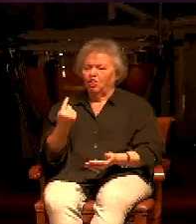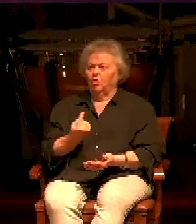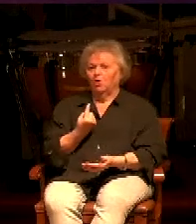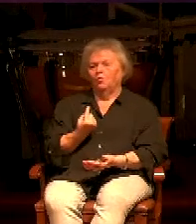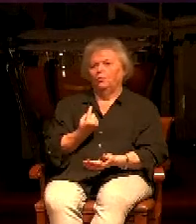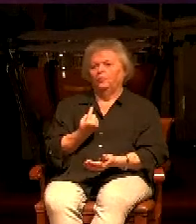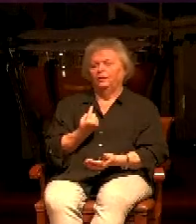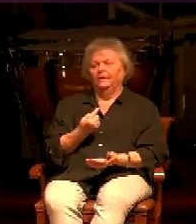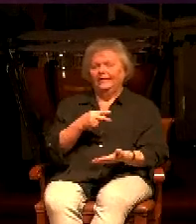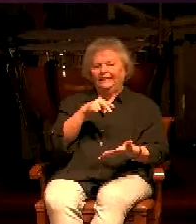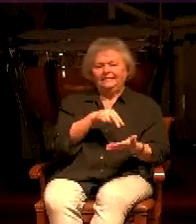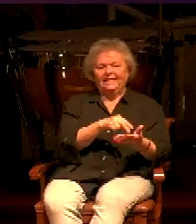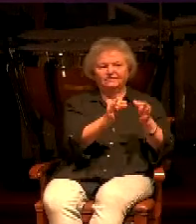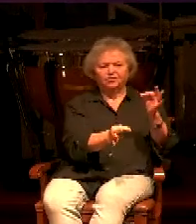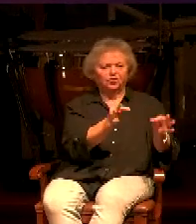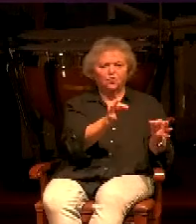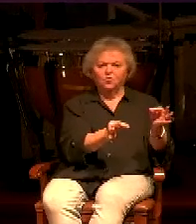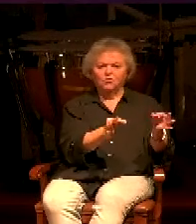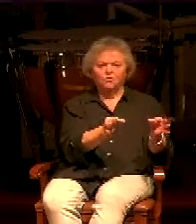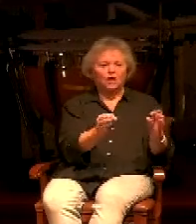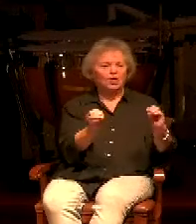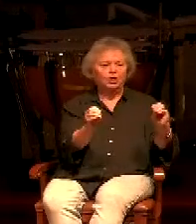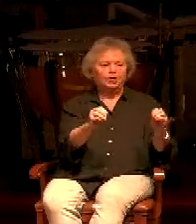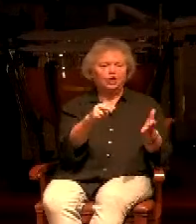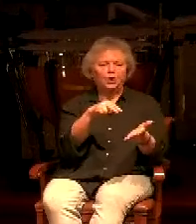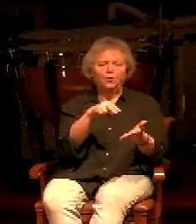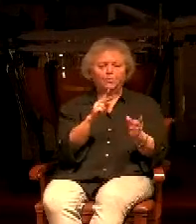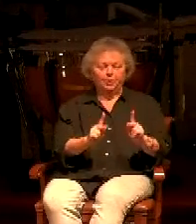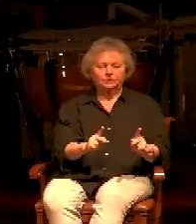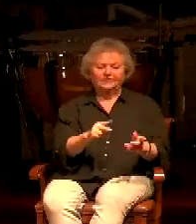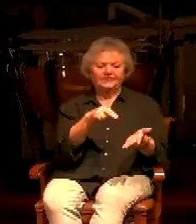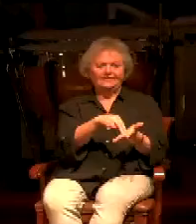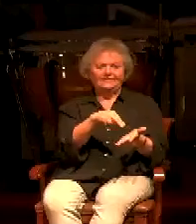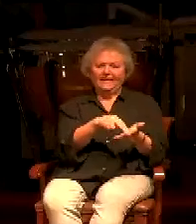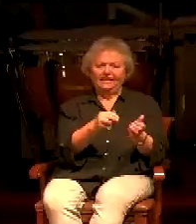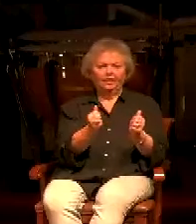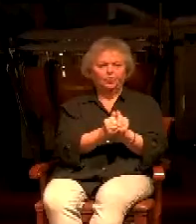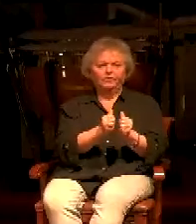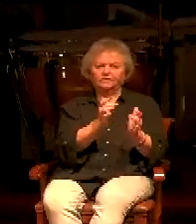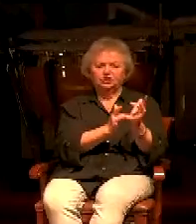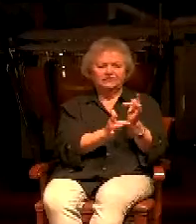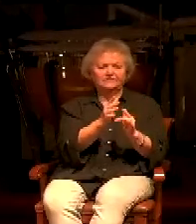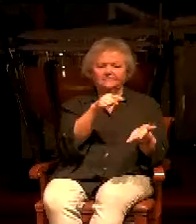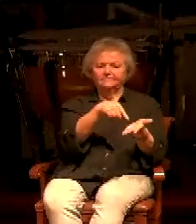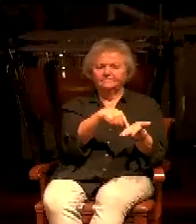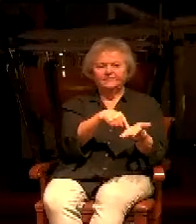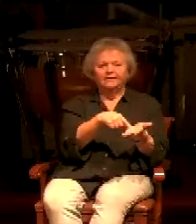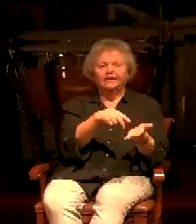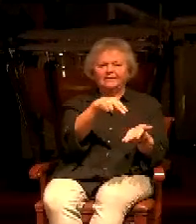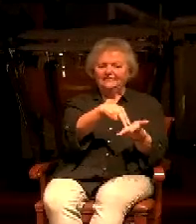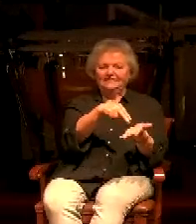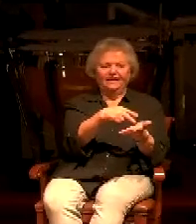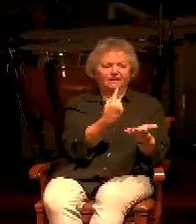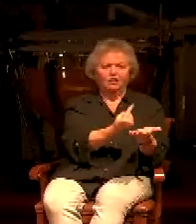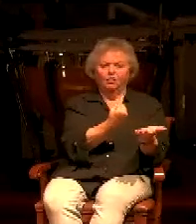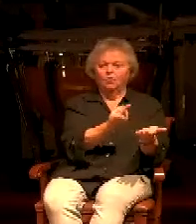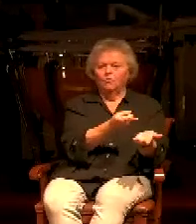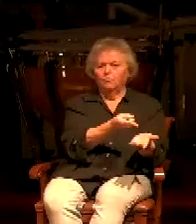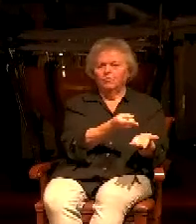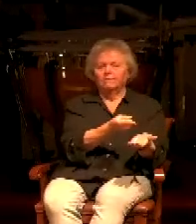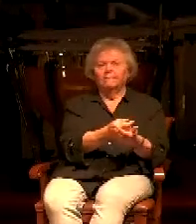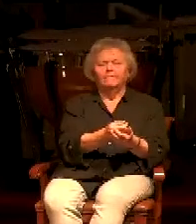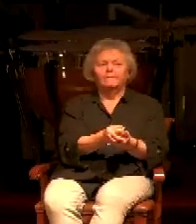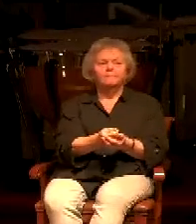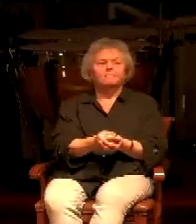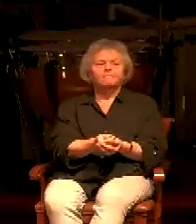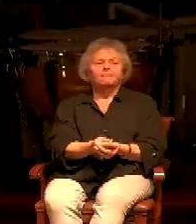the prosecution, alone. No one will stand with him. No one will go for him. Let's begin with the story of Peter